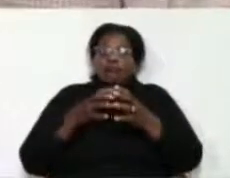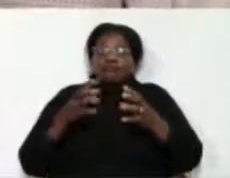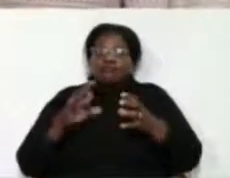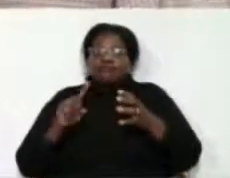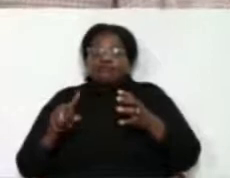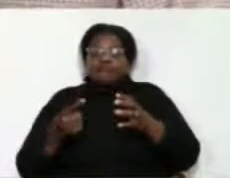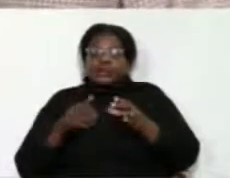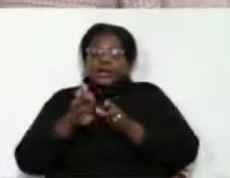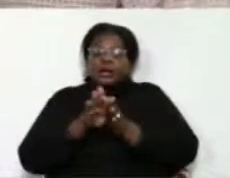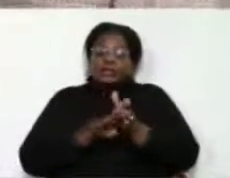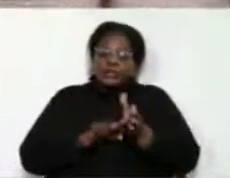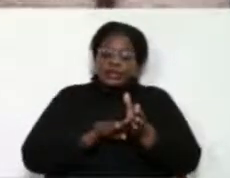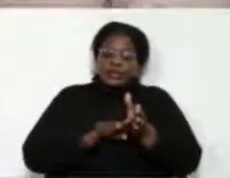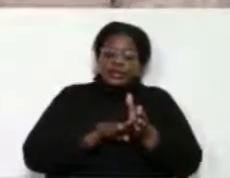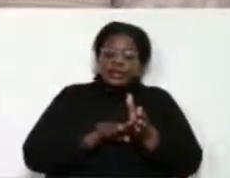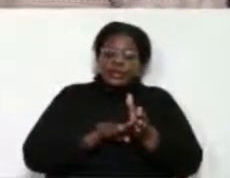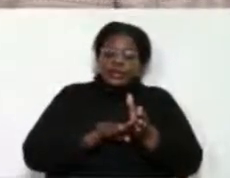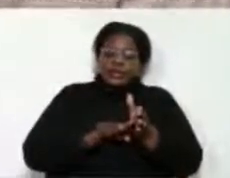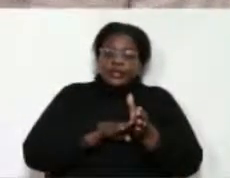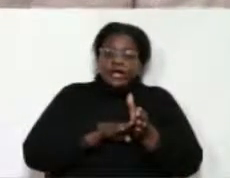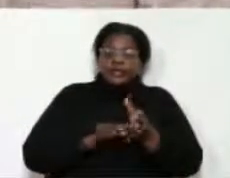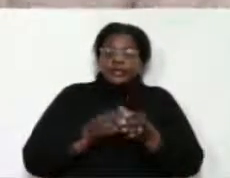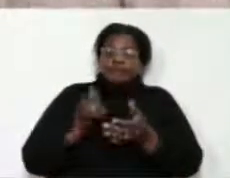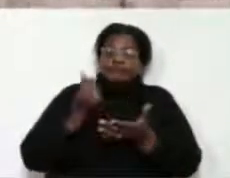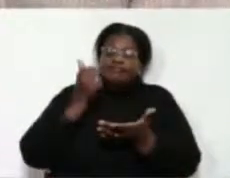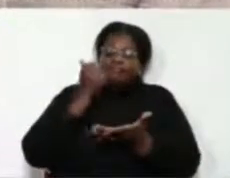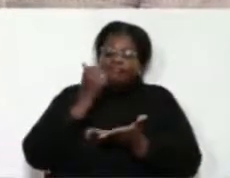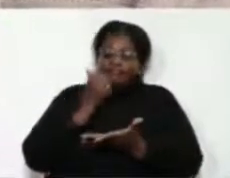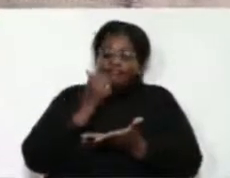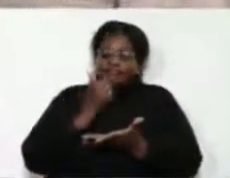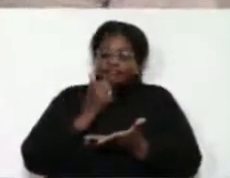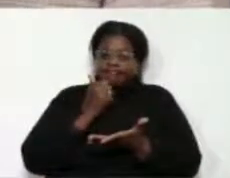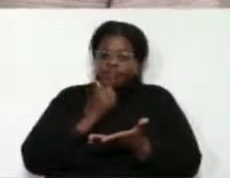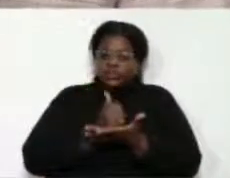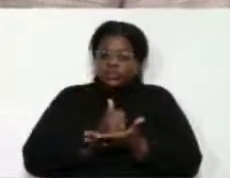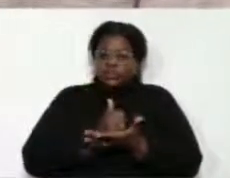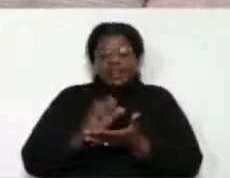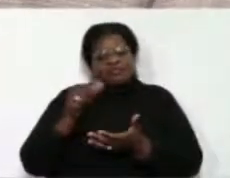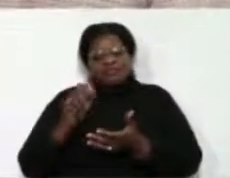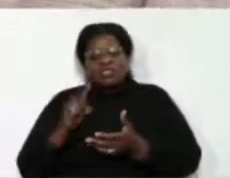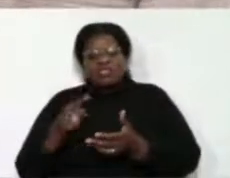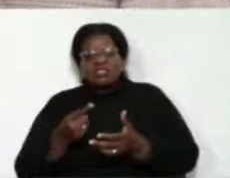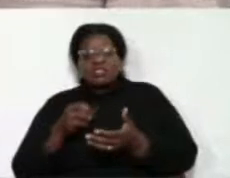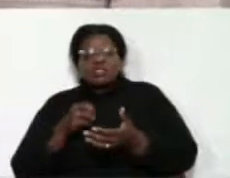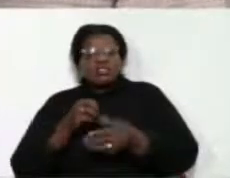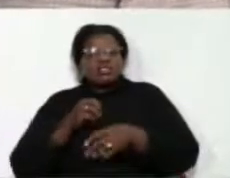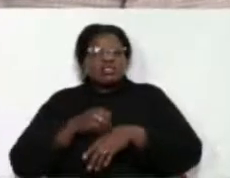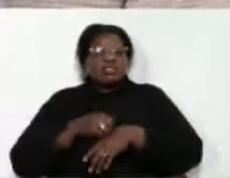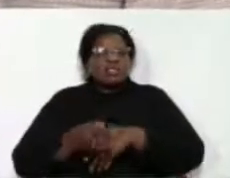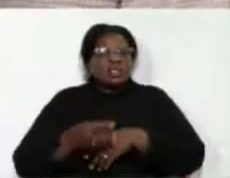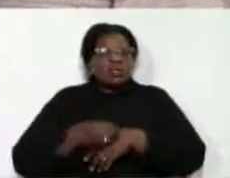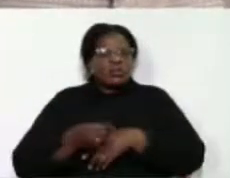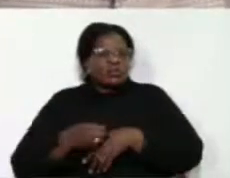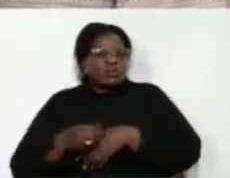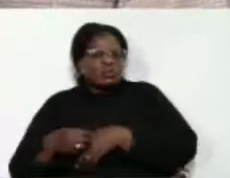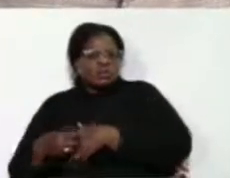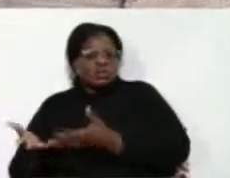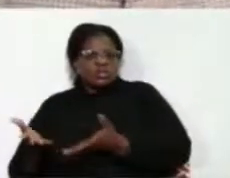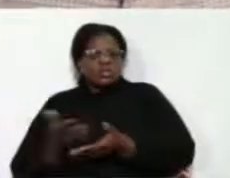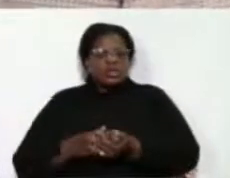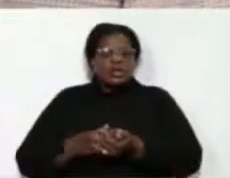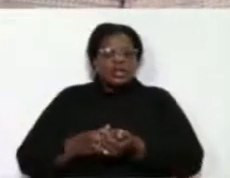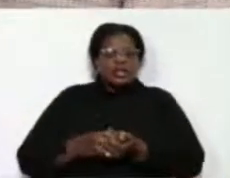got to put your shoulder to the wheel, as it were, and then one of them disappears and he goes drinking and he doesn't come the next day or the day after,